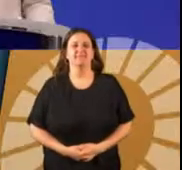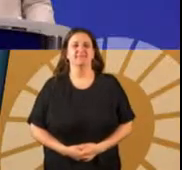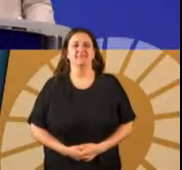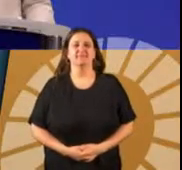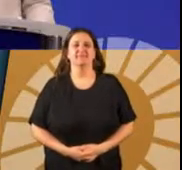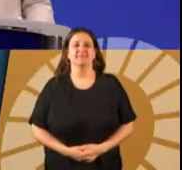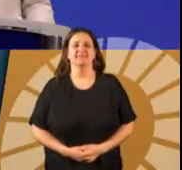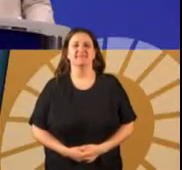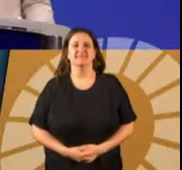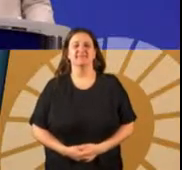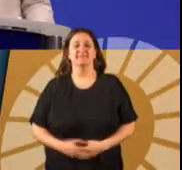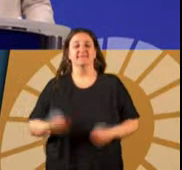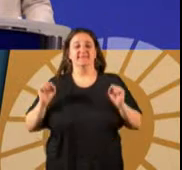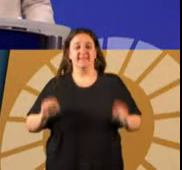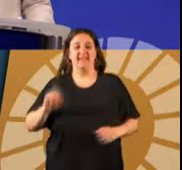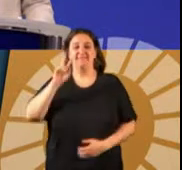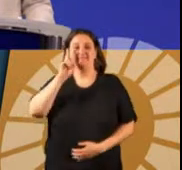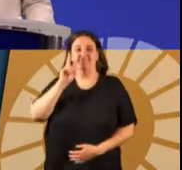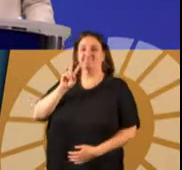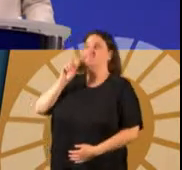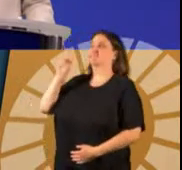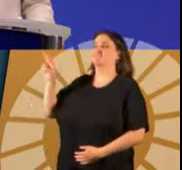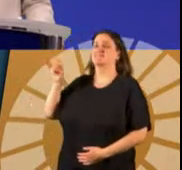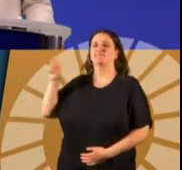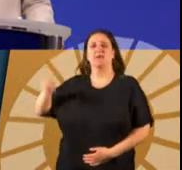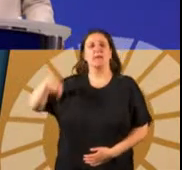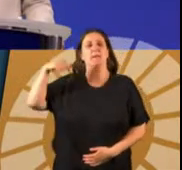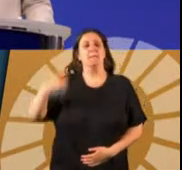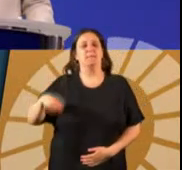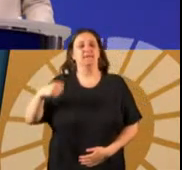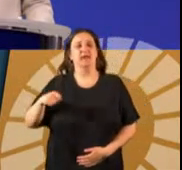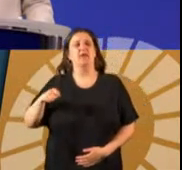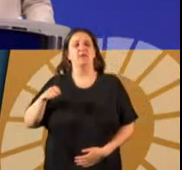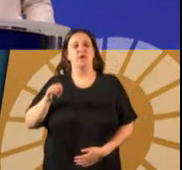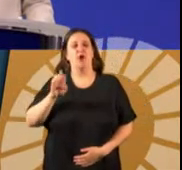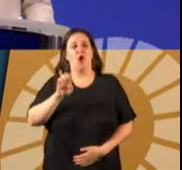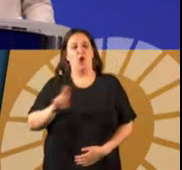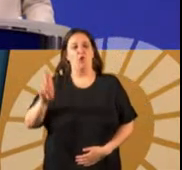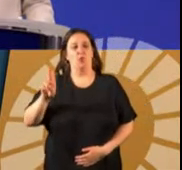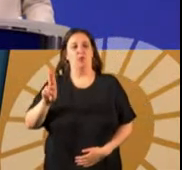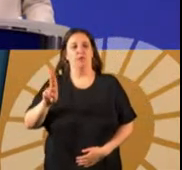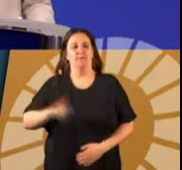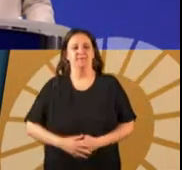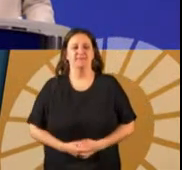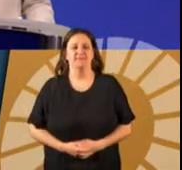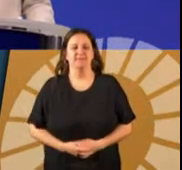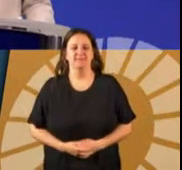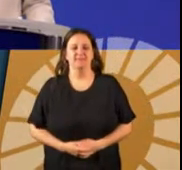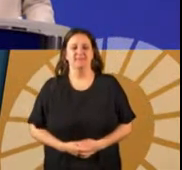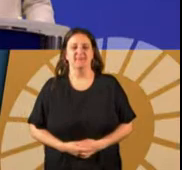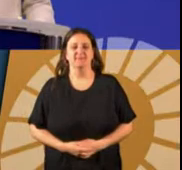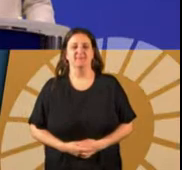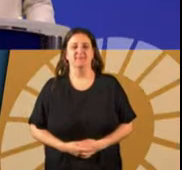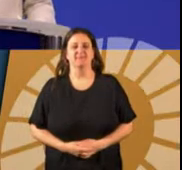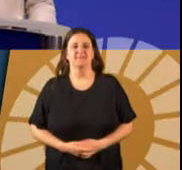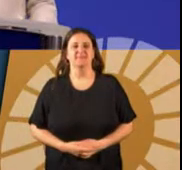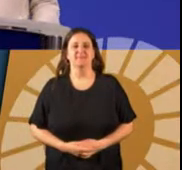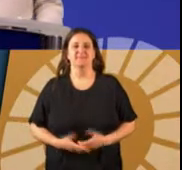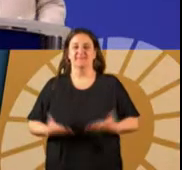The President of the European Commission on the screen, Ursula von der Leyen. Thank you for being with us. La parole est à toi. You have the floor.